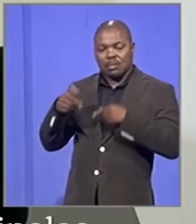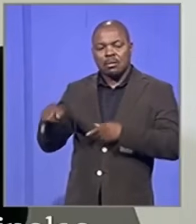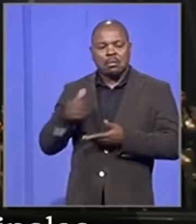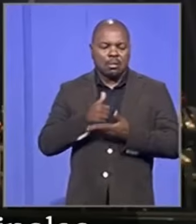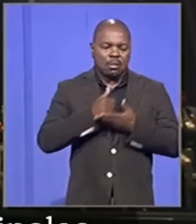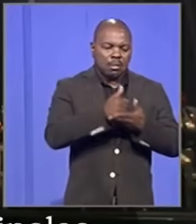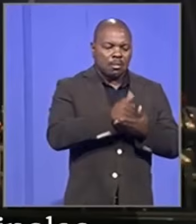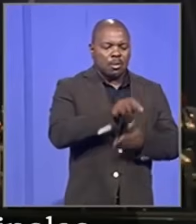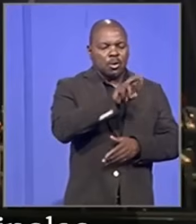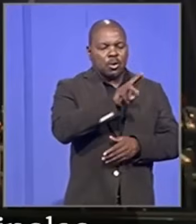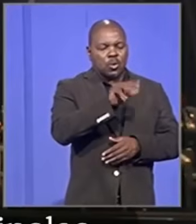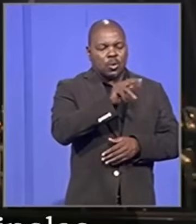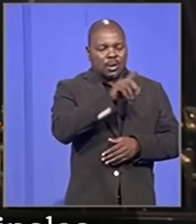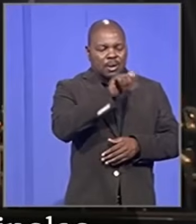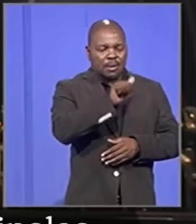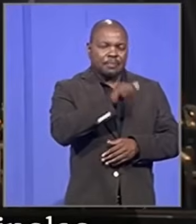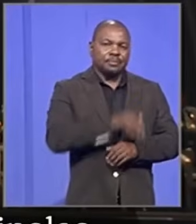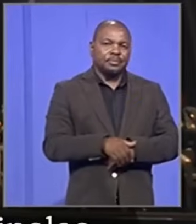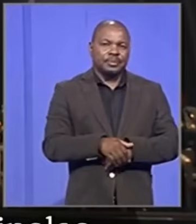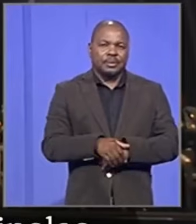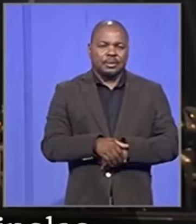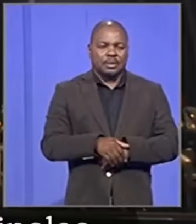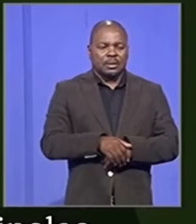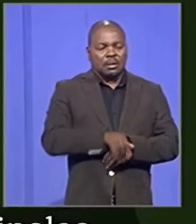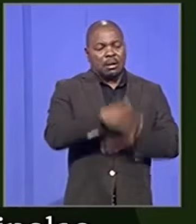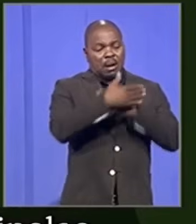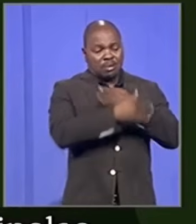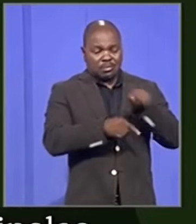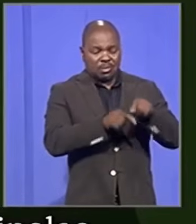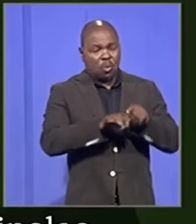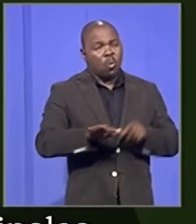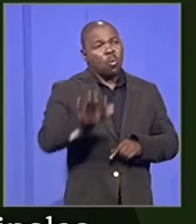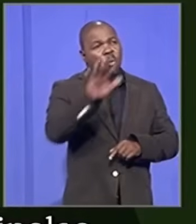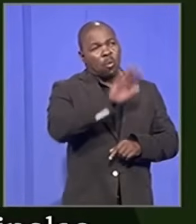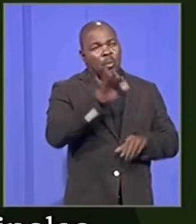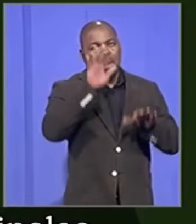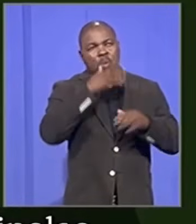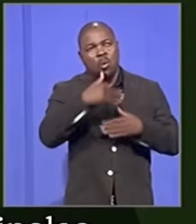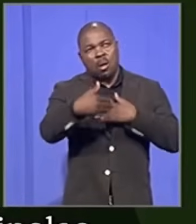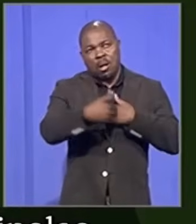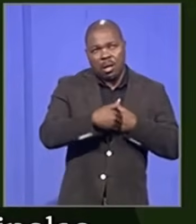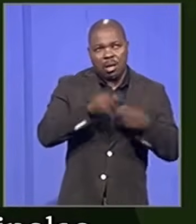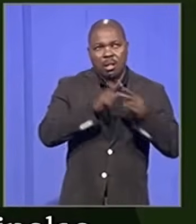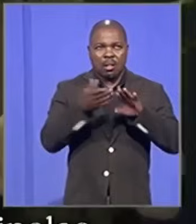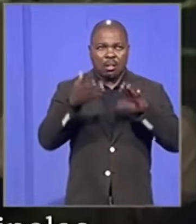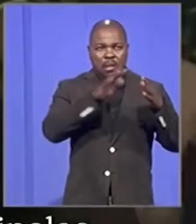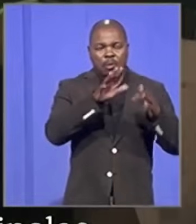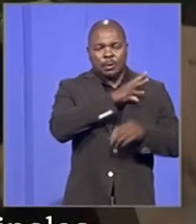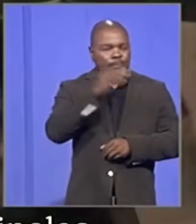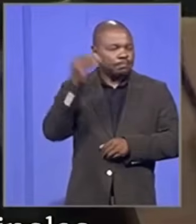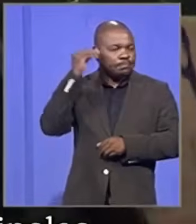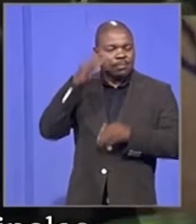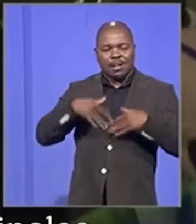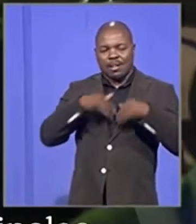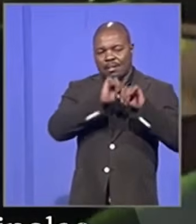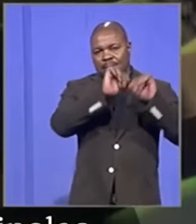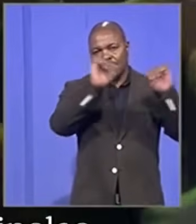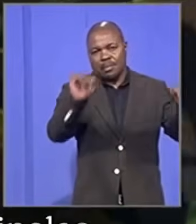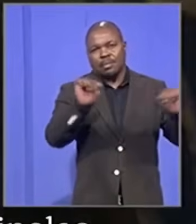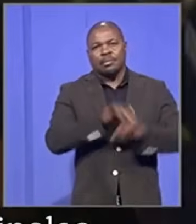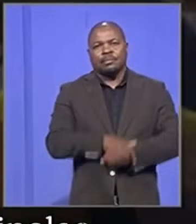Rwanda. Naha ka bophara ho ile ha hopolwa mahlasipa le ba ileng ba hlokahala. Sophie